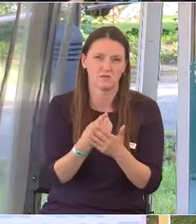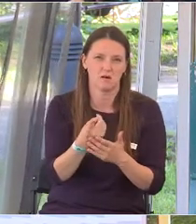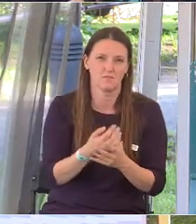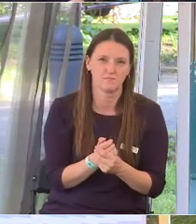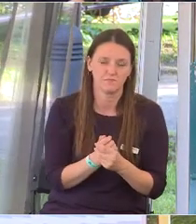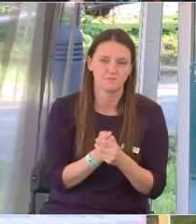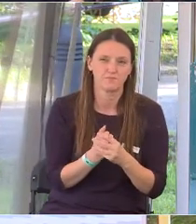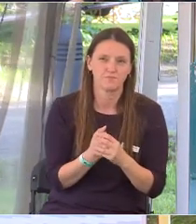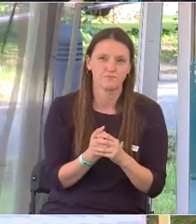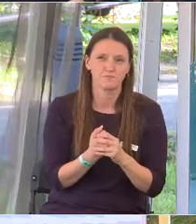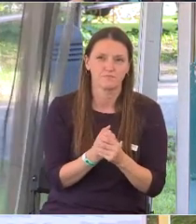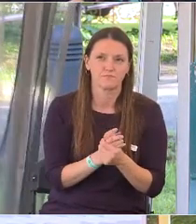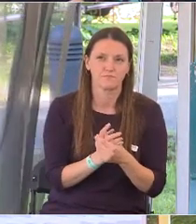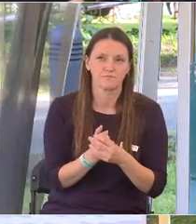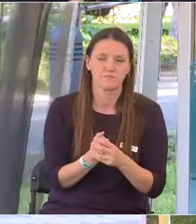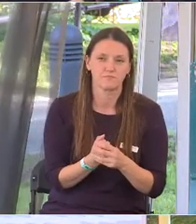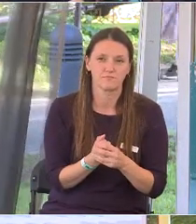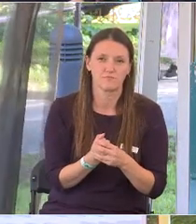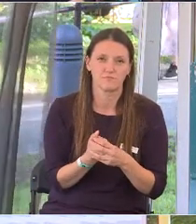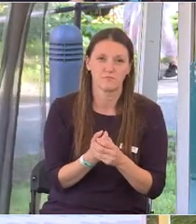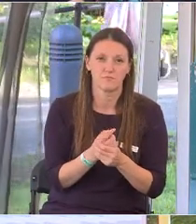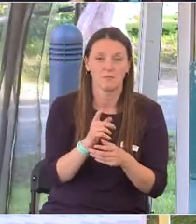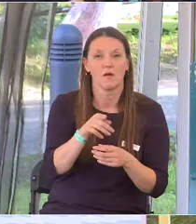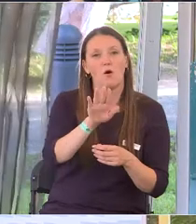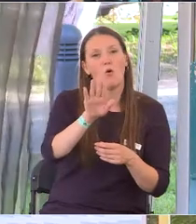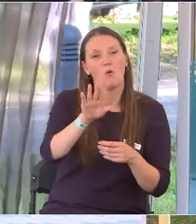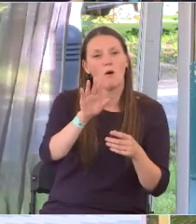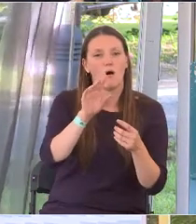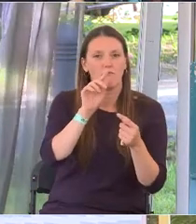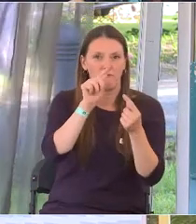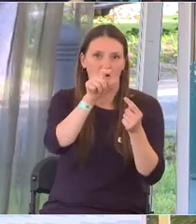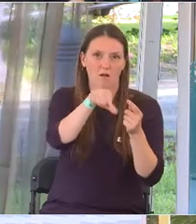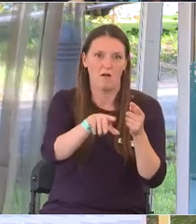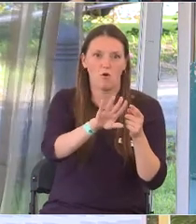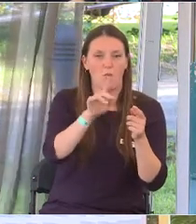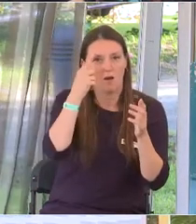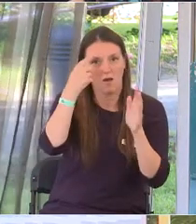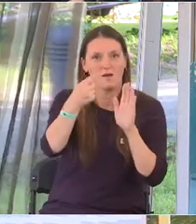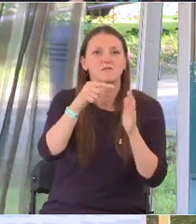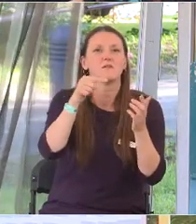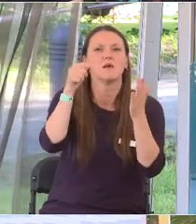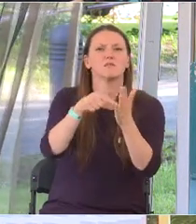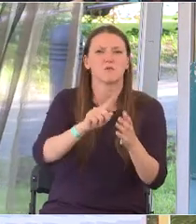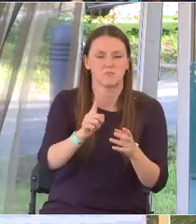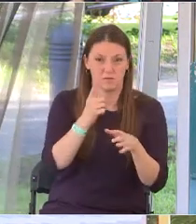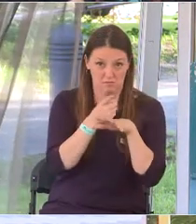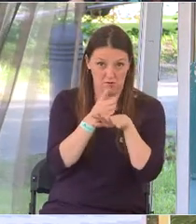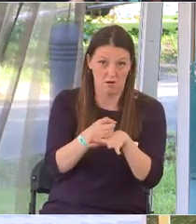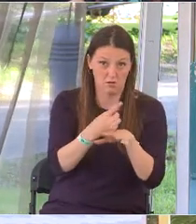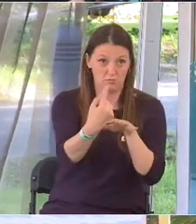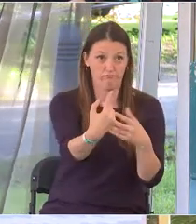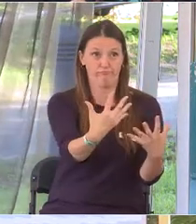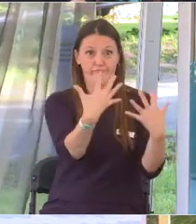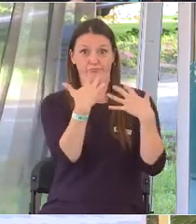main goal of your potential enemy who wants to wage a war against you? It's not that much of something anymore.